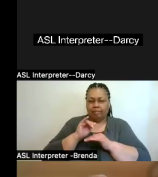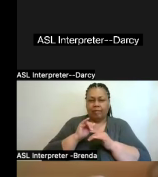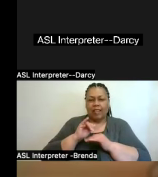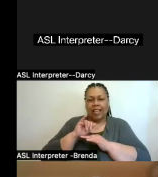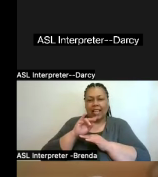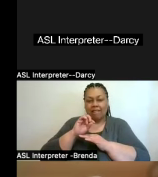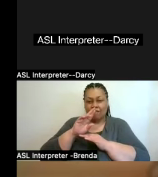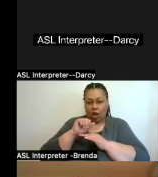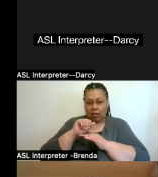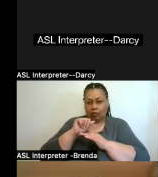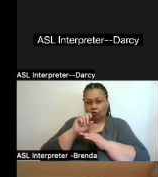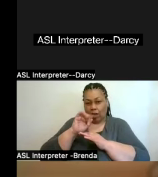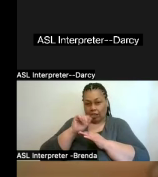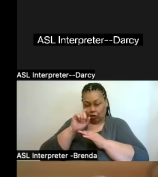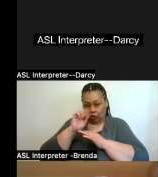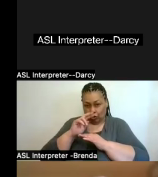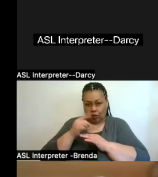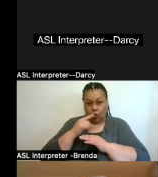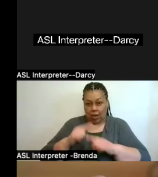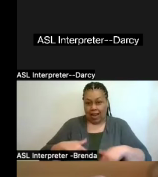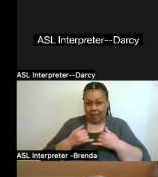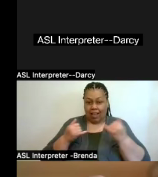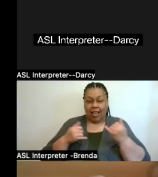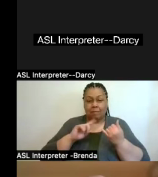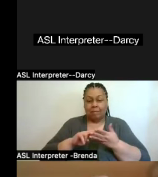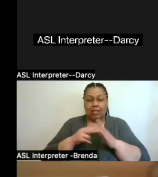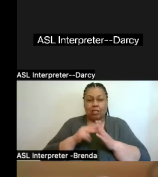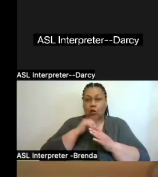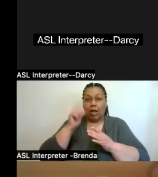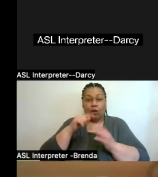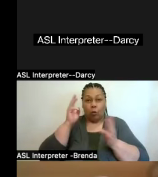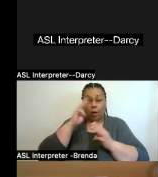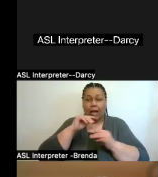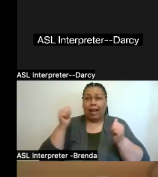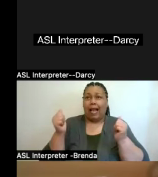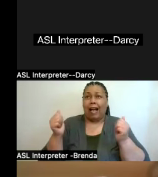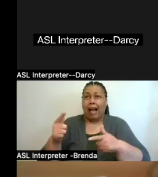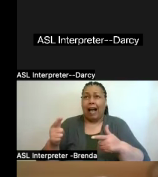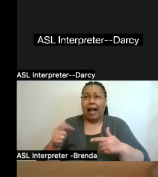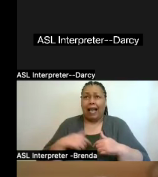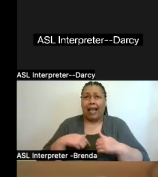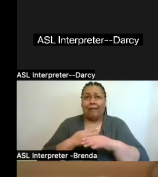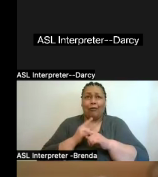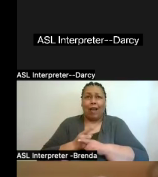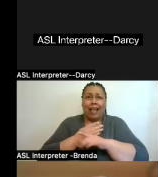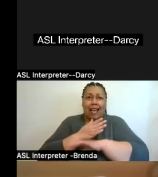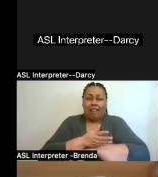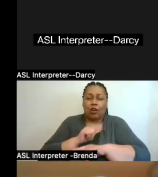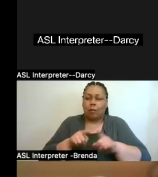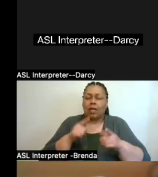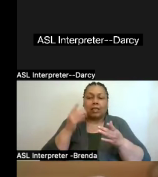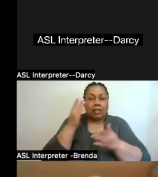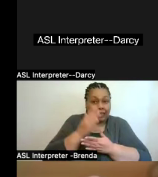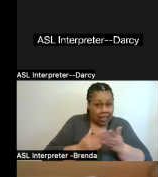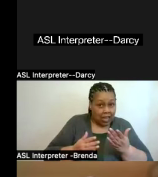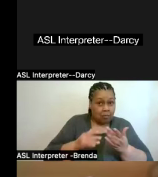about everybody immediately after the earthquake because we can't prevent the service losses, but we do need to worry about some immediately